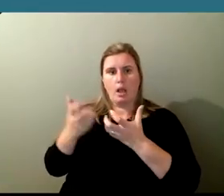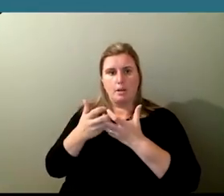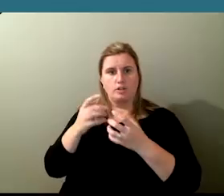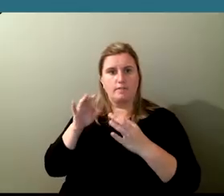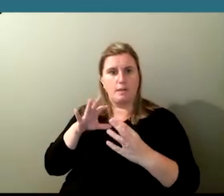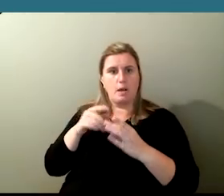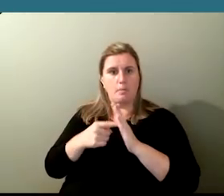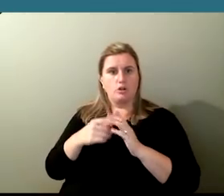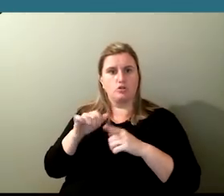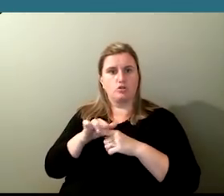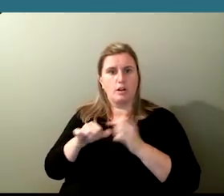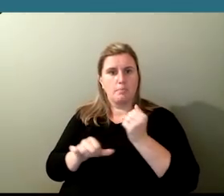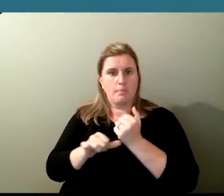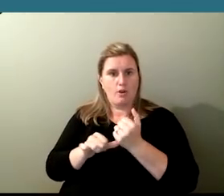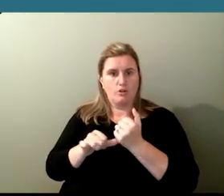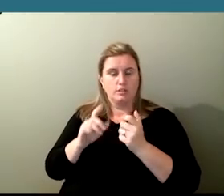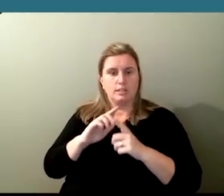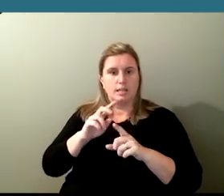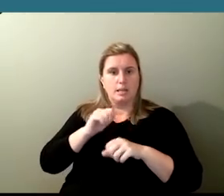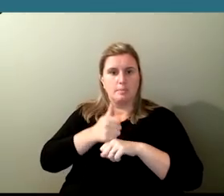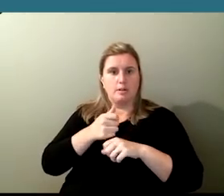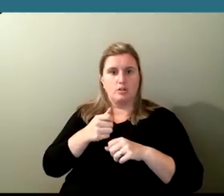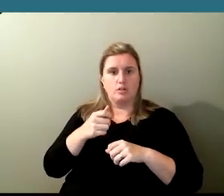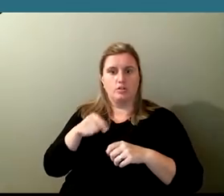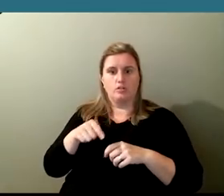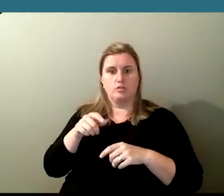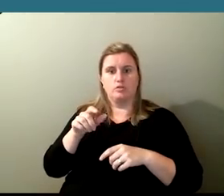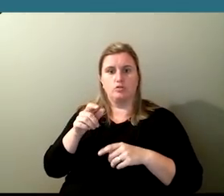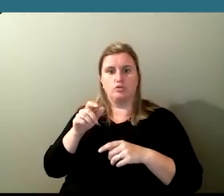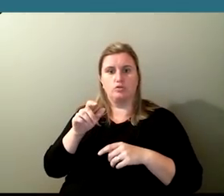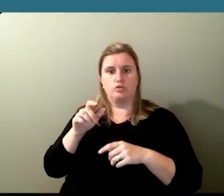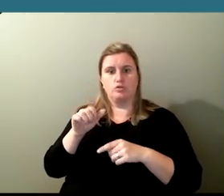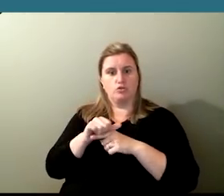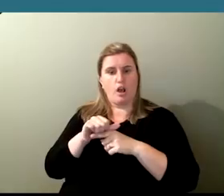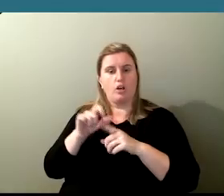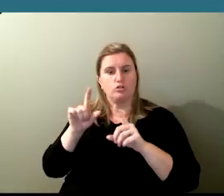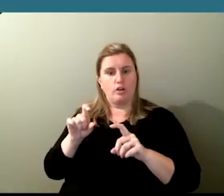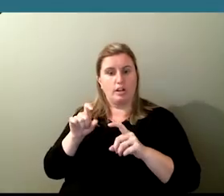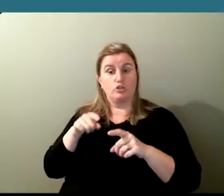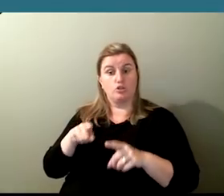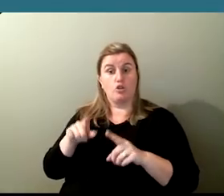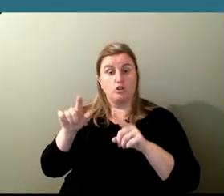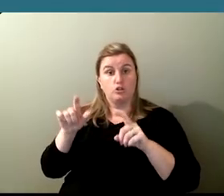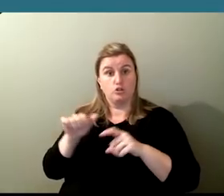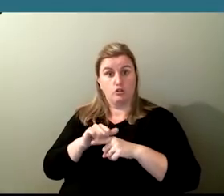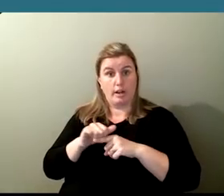train paraeducators implementing discrete child training. Over the course of the training